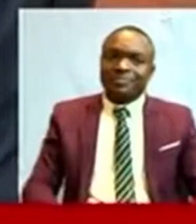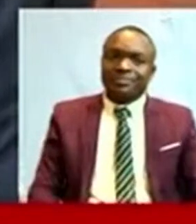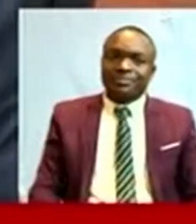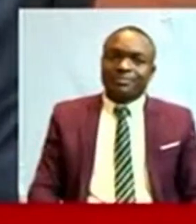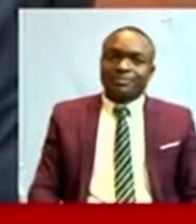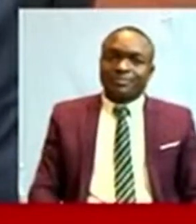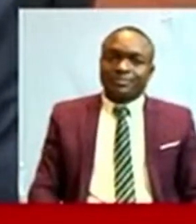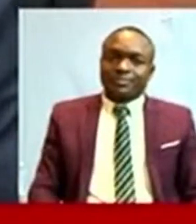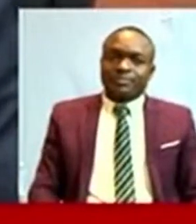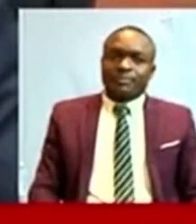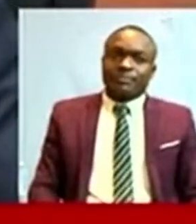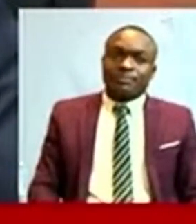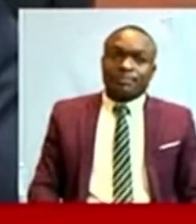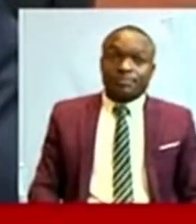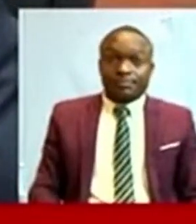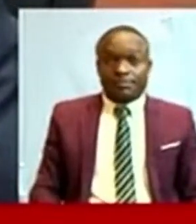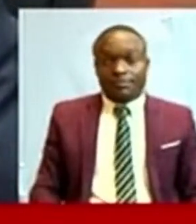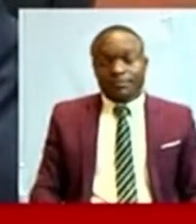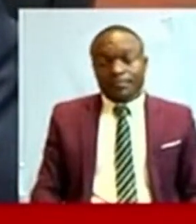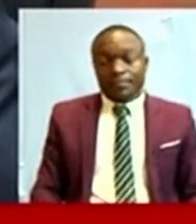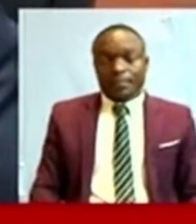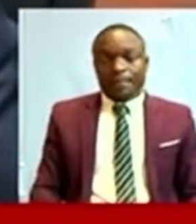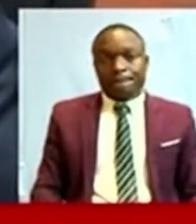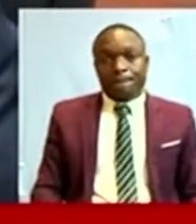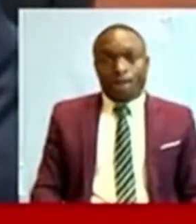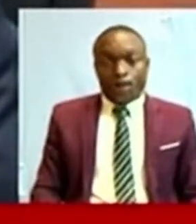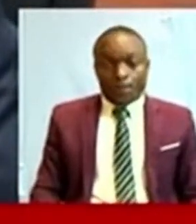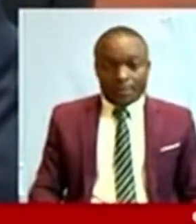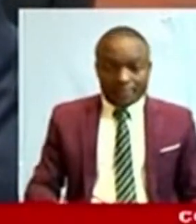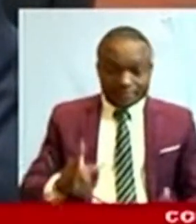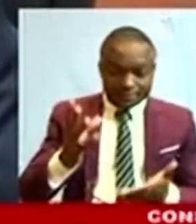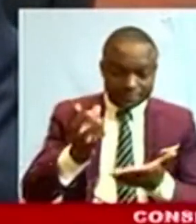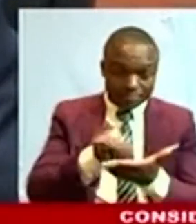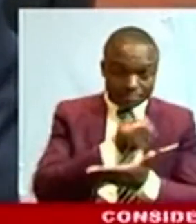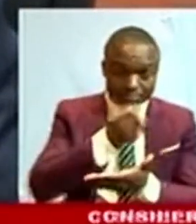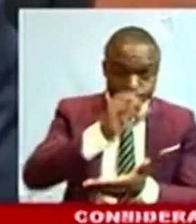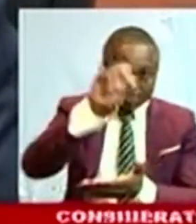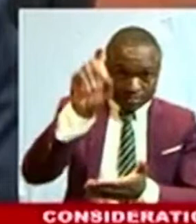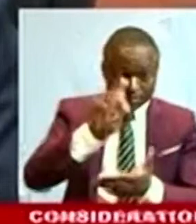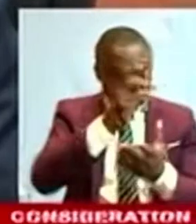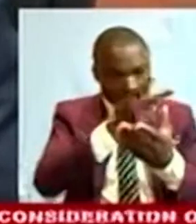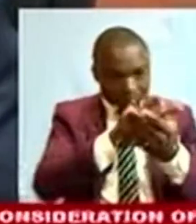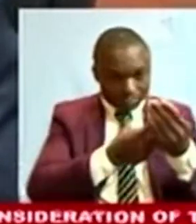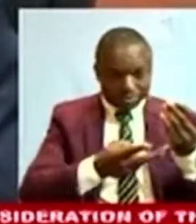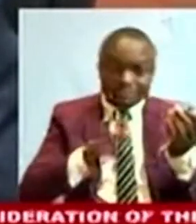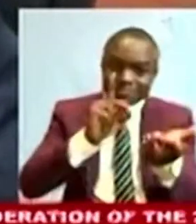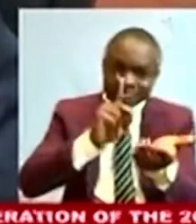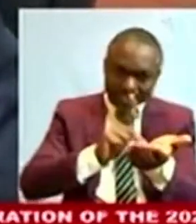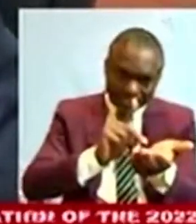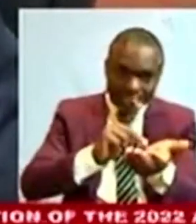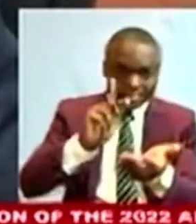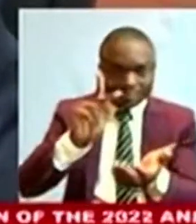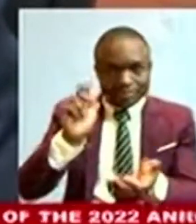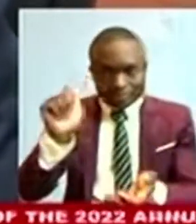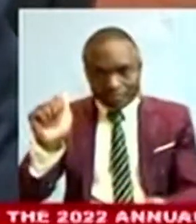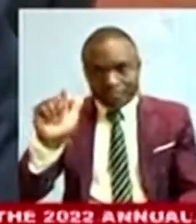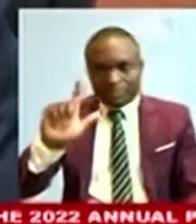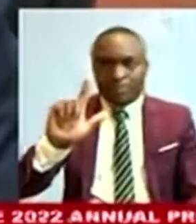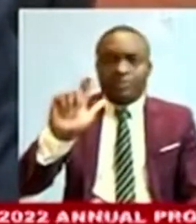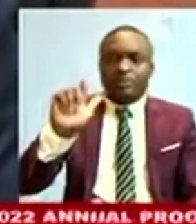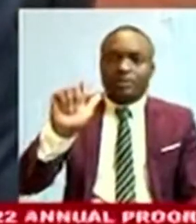Yeah, I take the questions asked by both Dr. Karila and